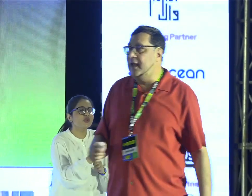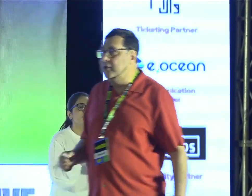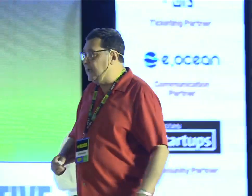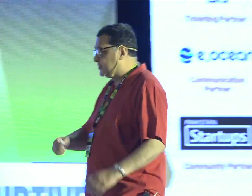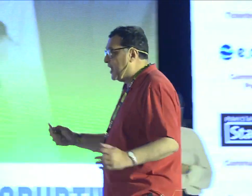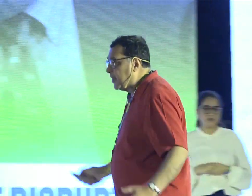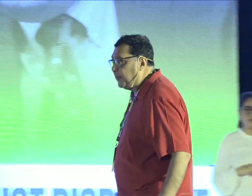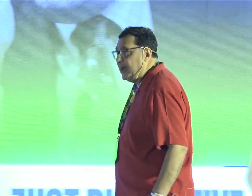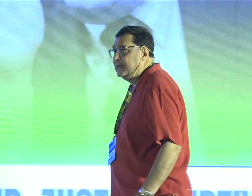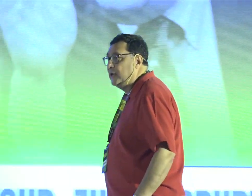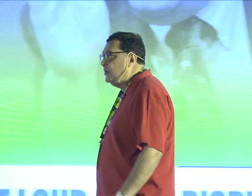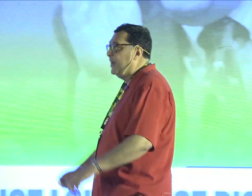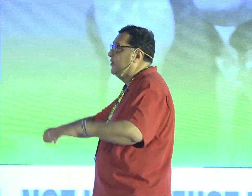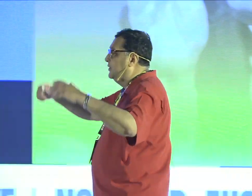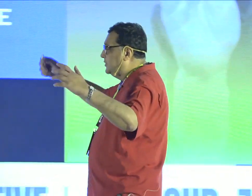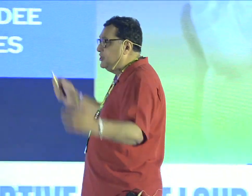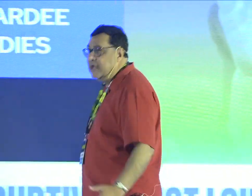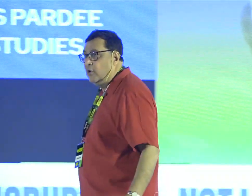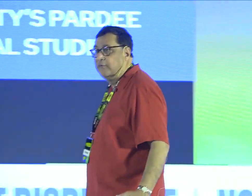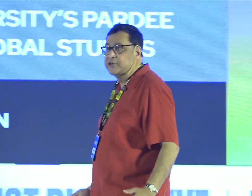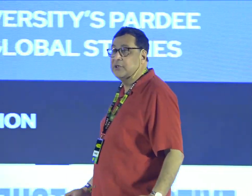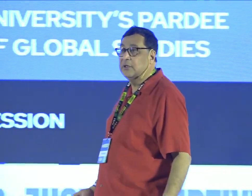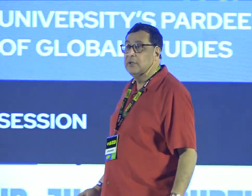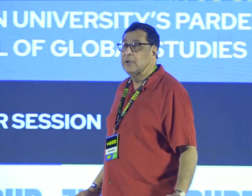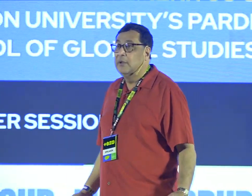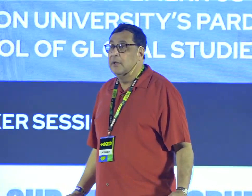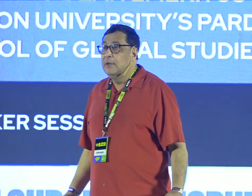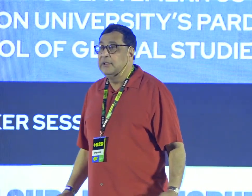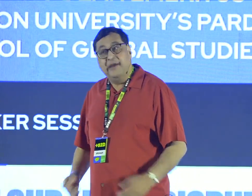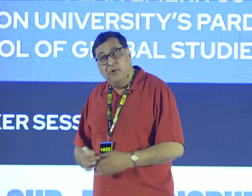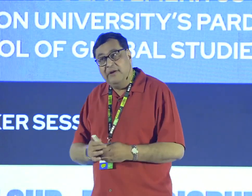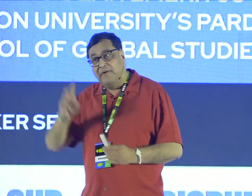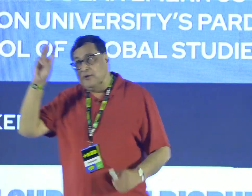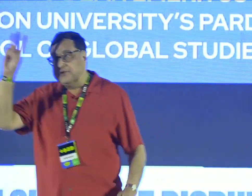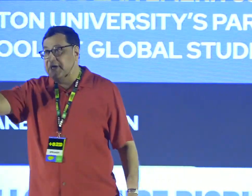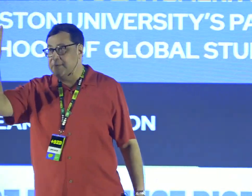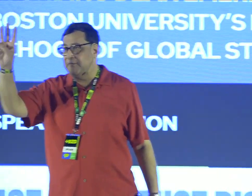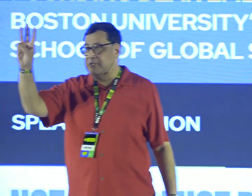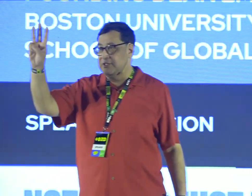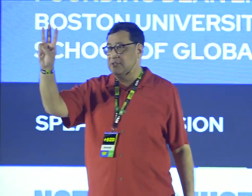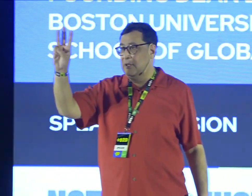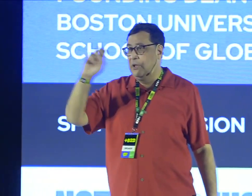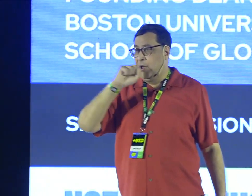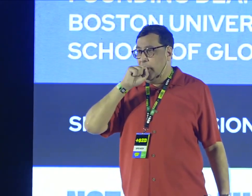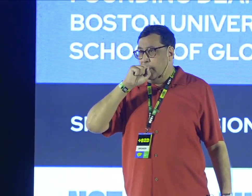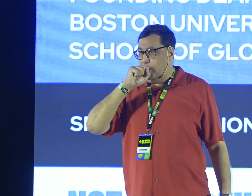They don't tell you their startup rate. They don't tell you their Gini coefficient. They give only one of three types of